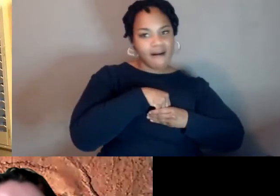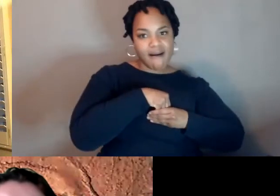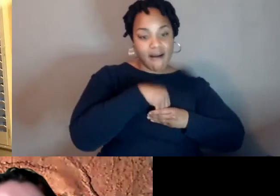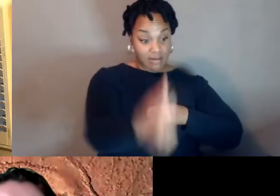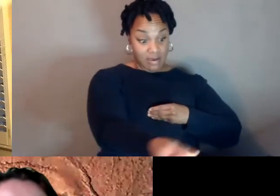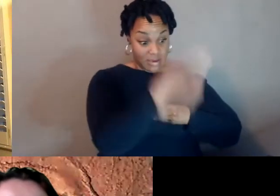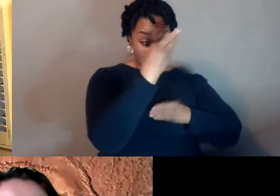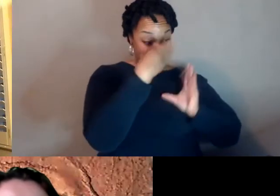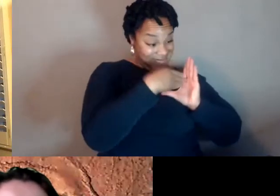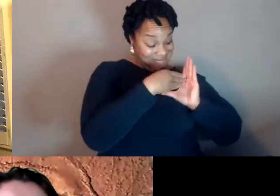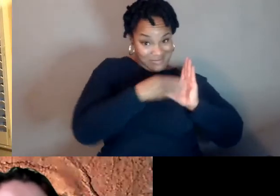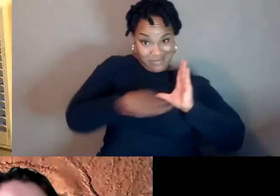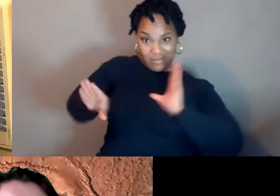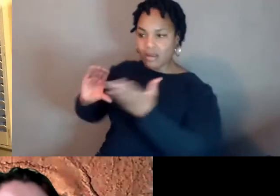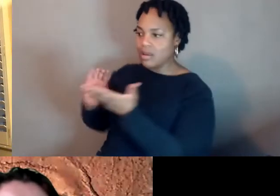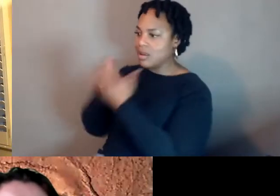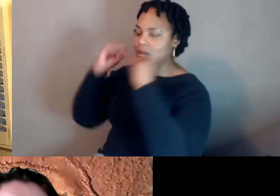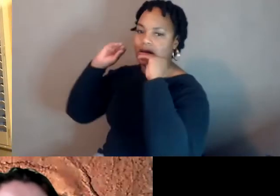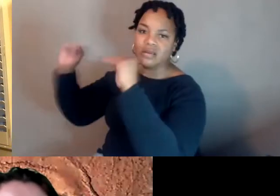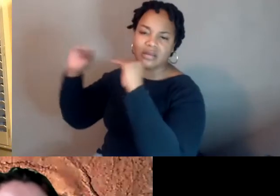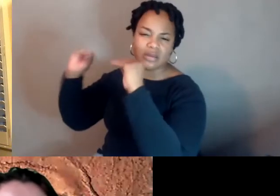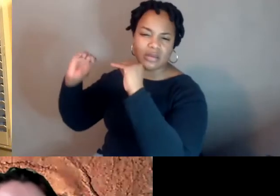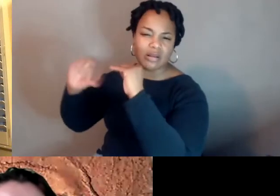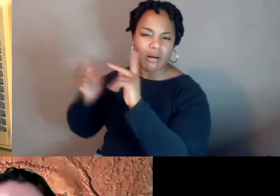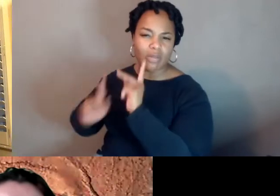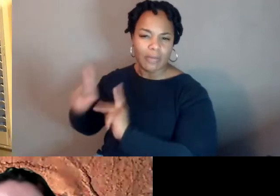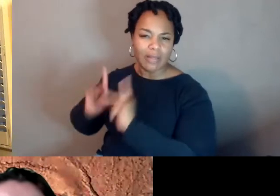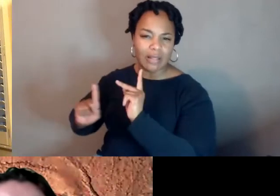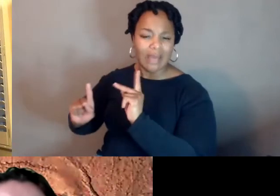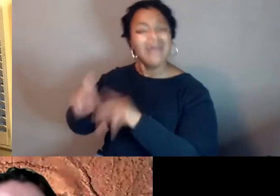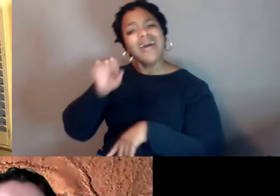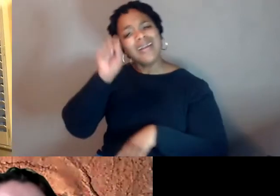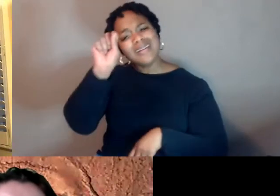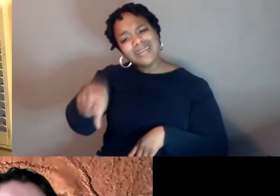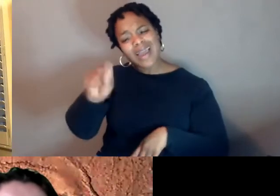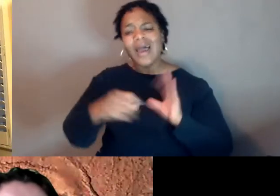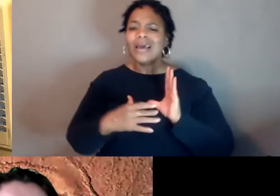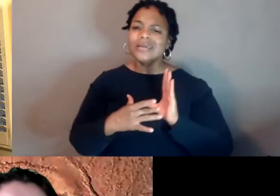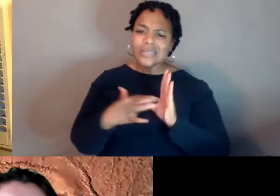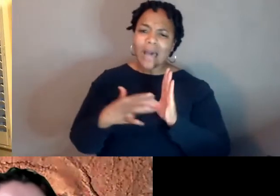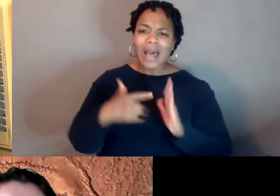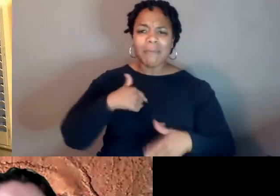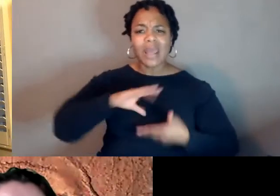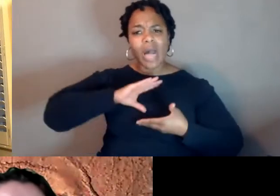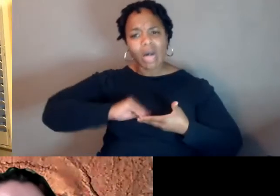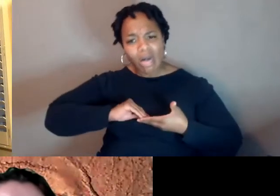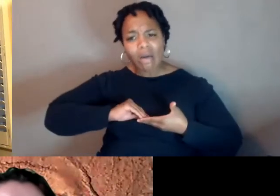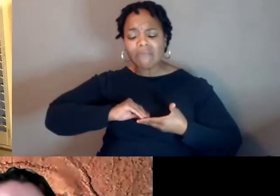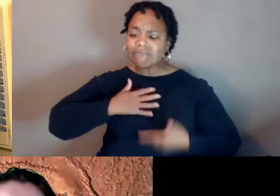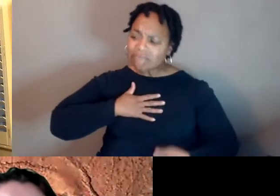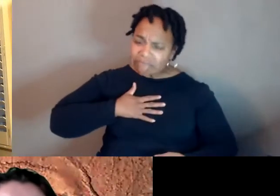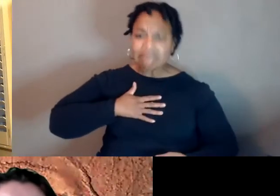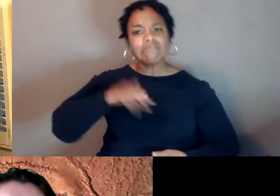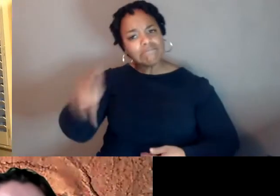teach. And sure, there were times when I was distraught. So I want to